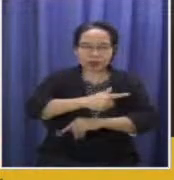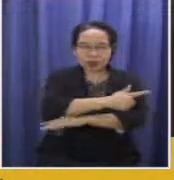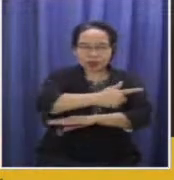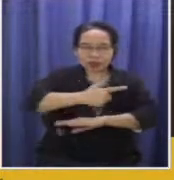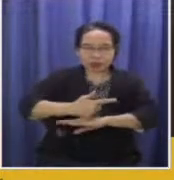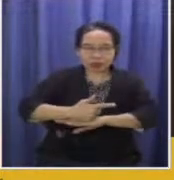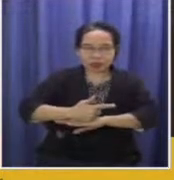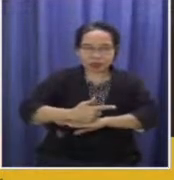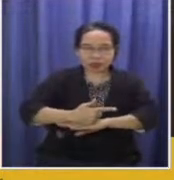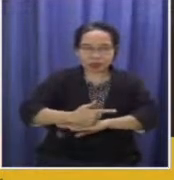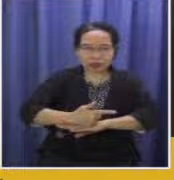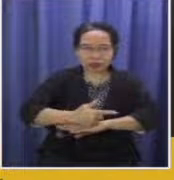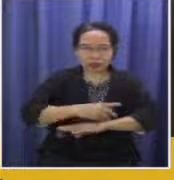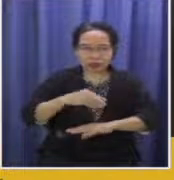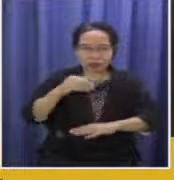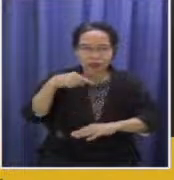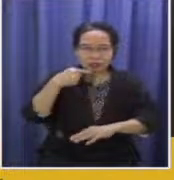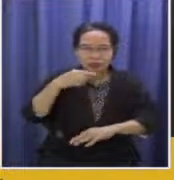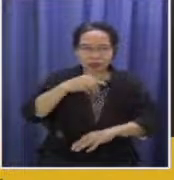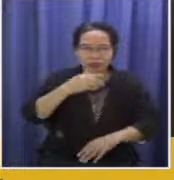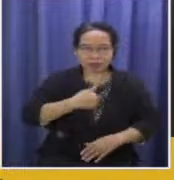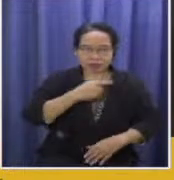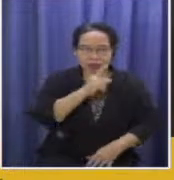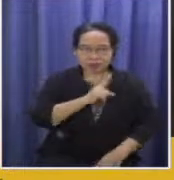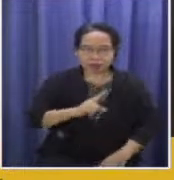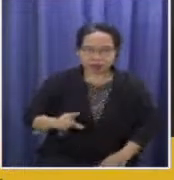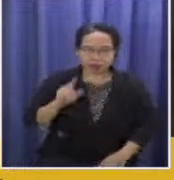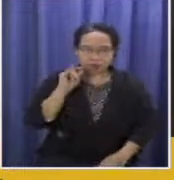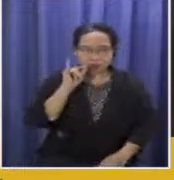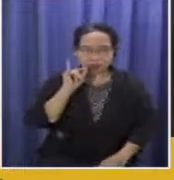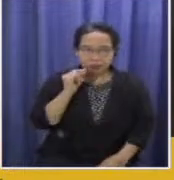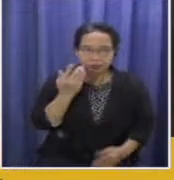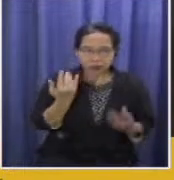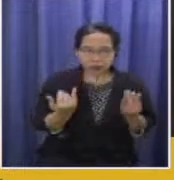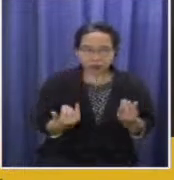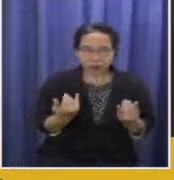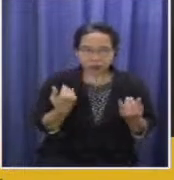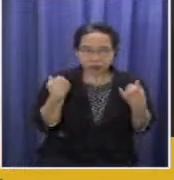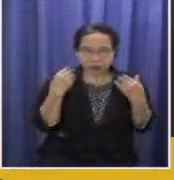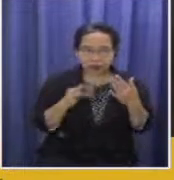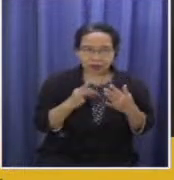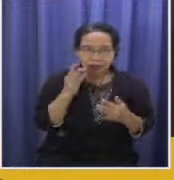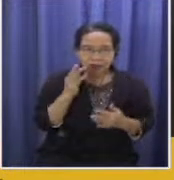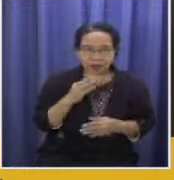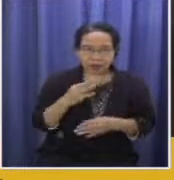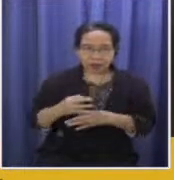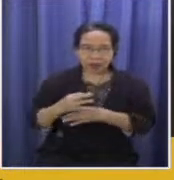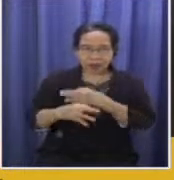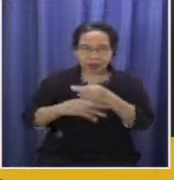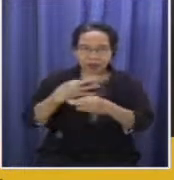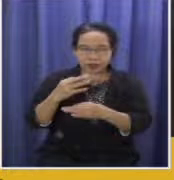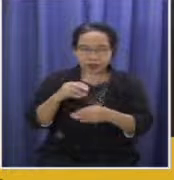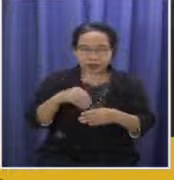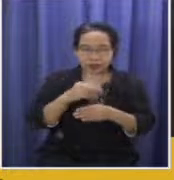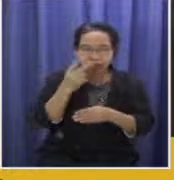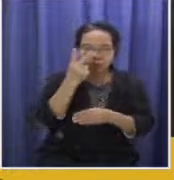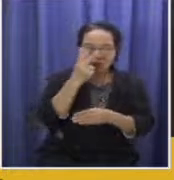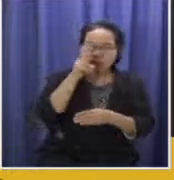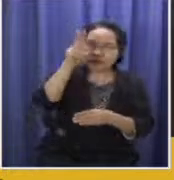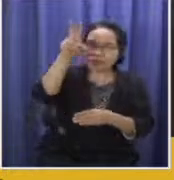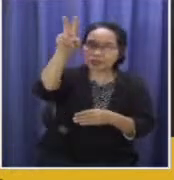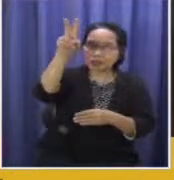ground, and said, My Lord, if now I have found favor in thy